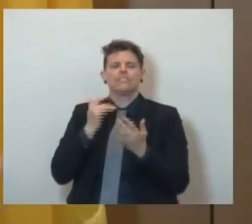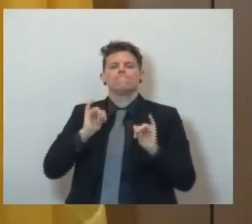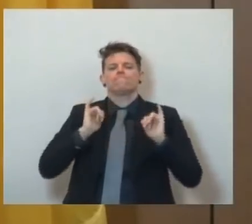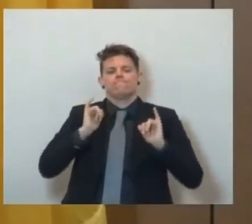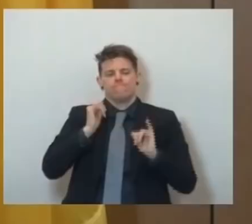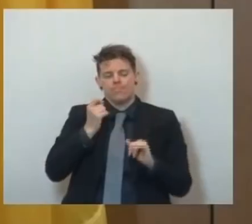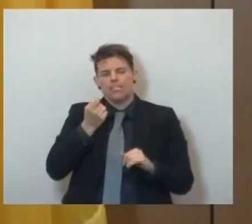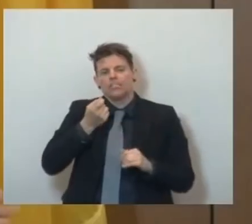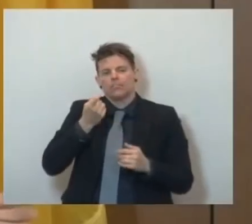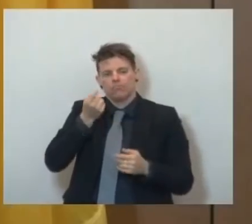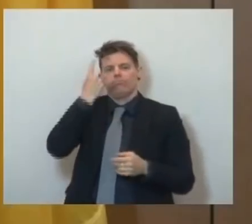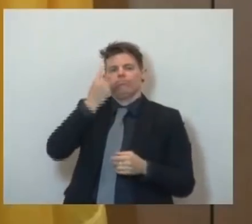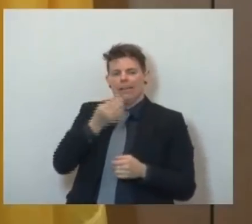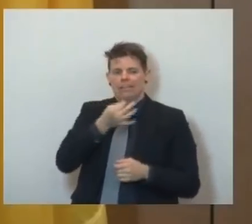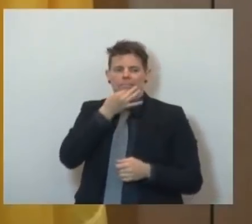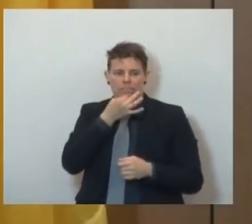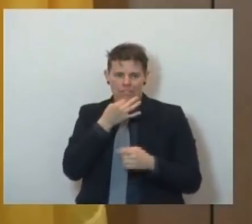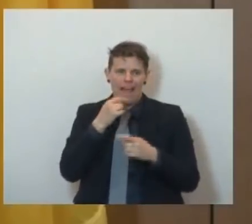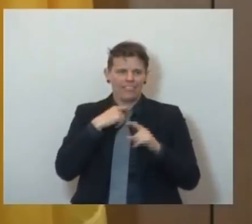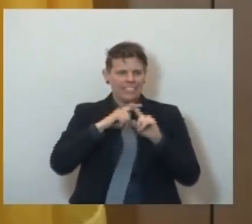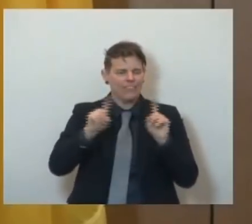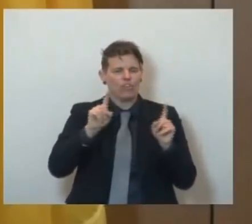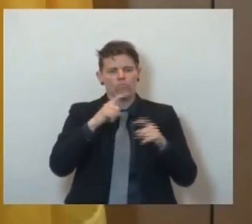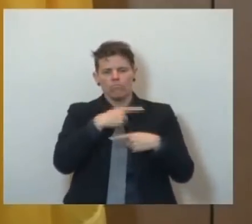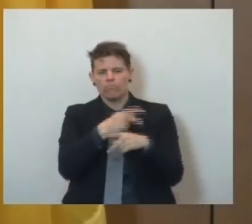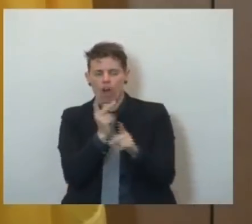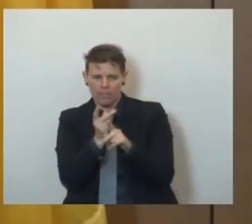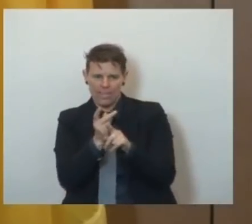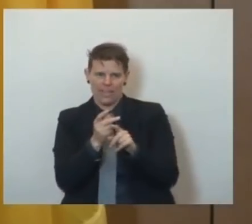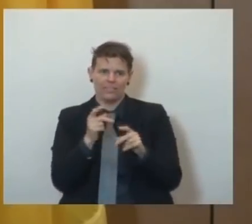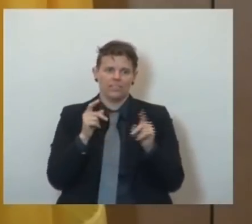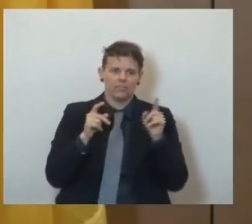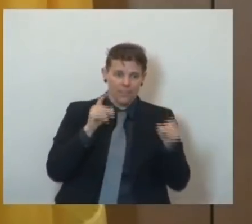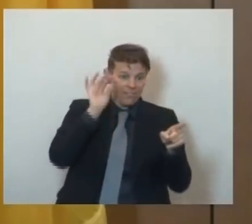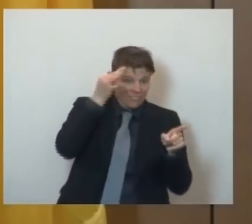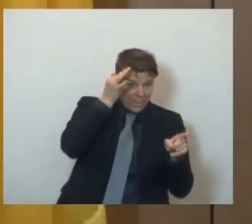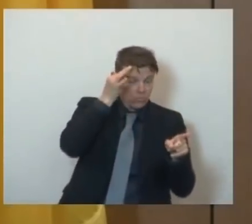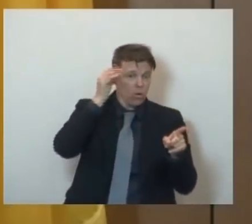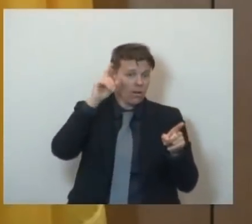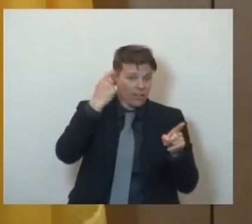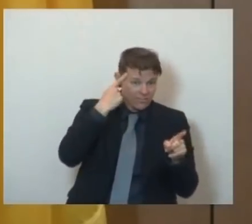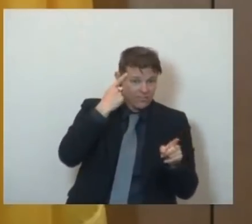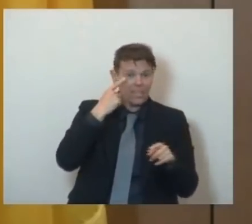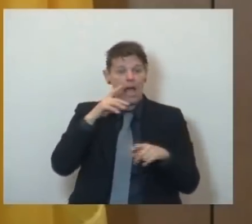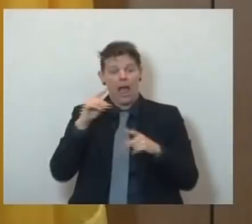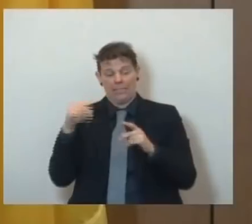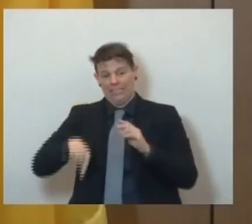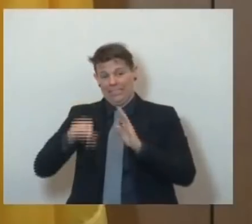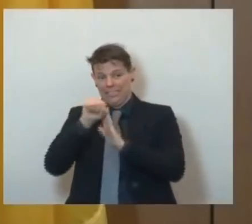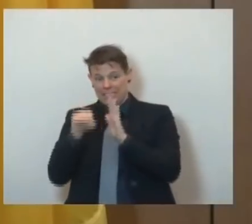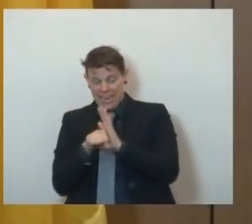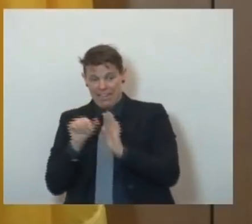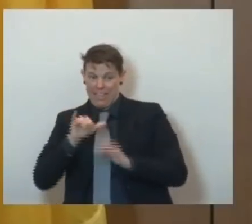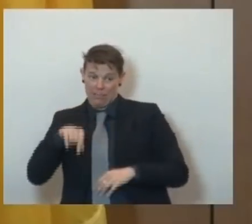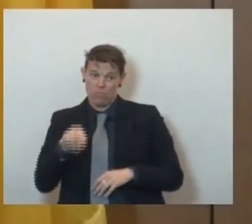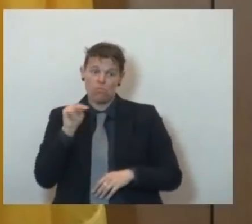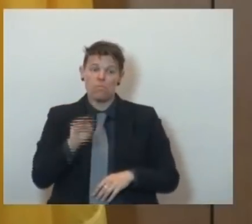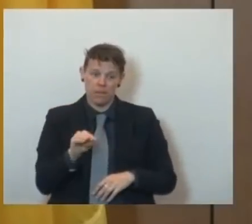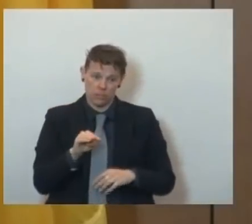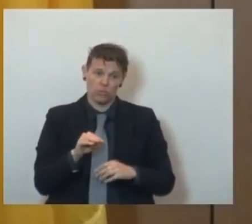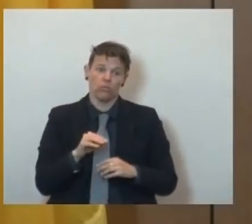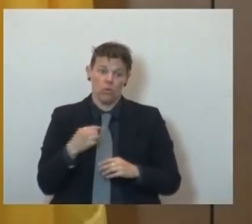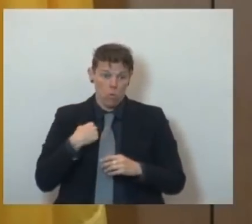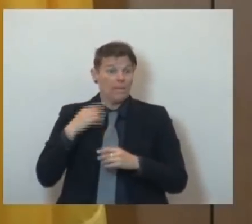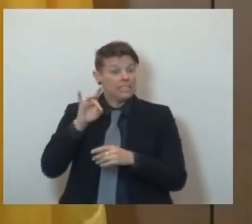of products that were deployed by the federal government to states like this one, like New Mexico, us included. Abbott's